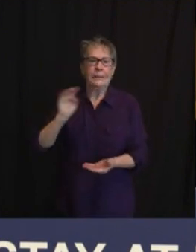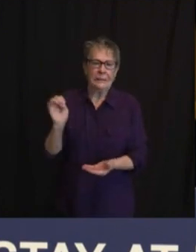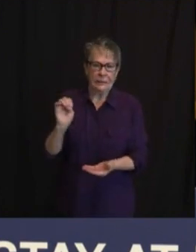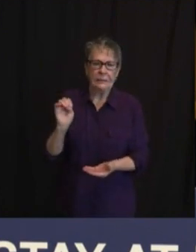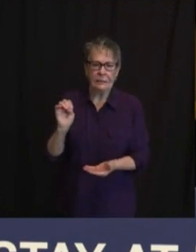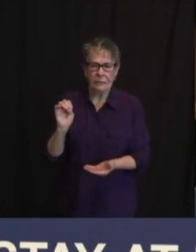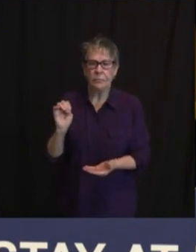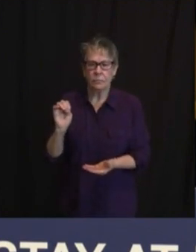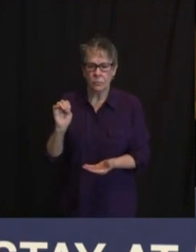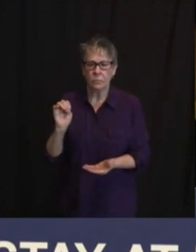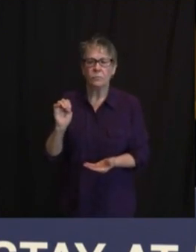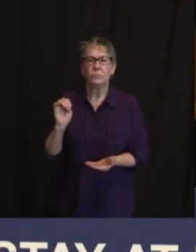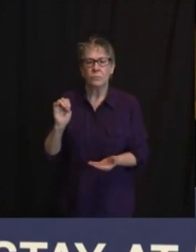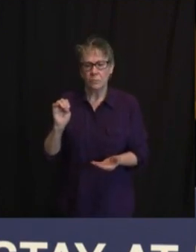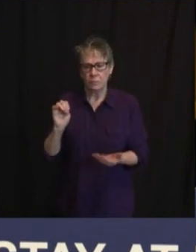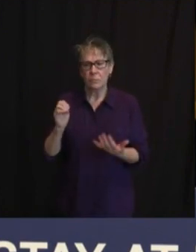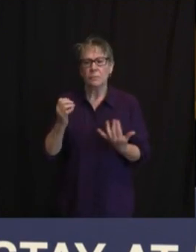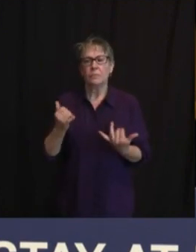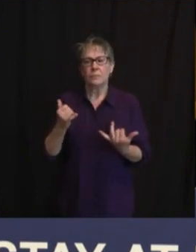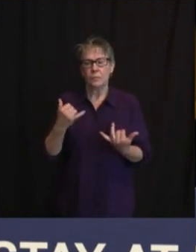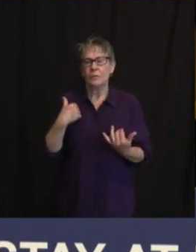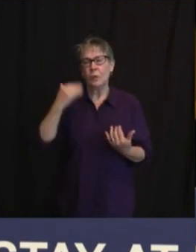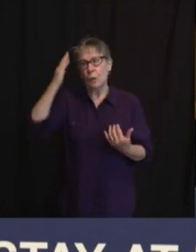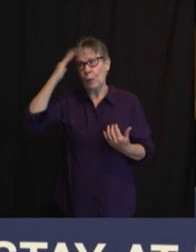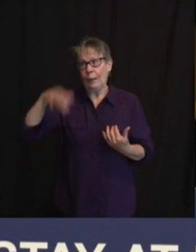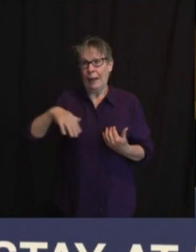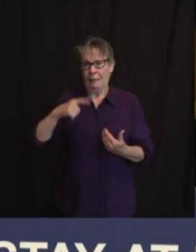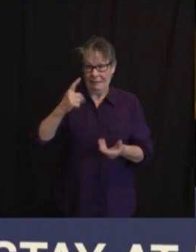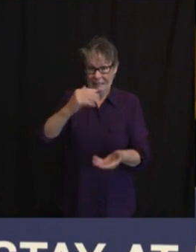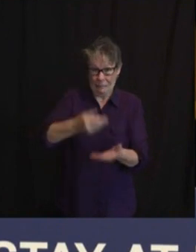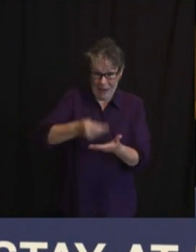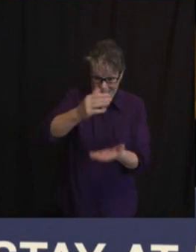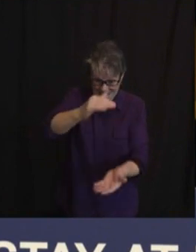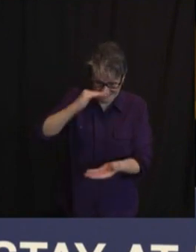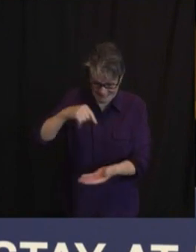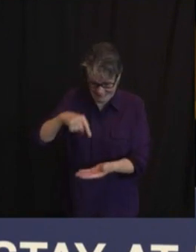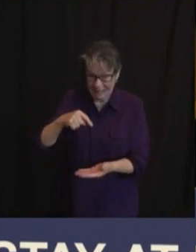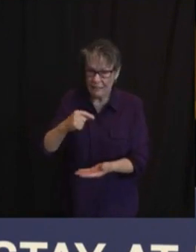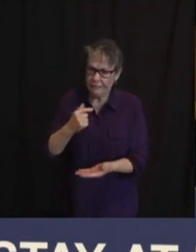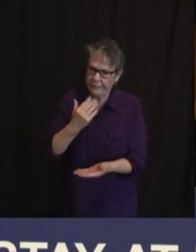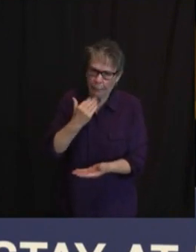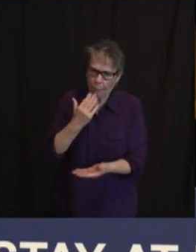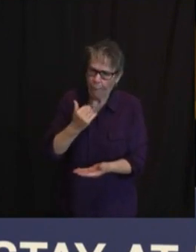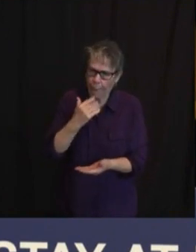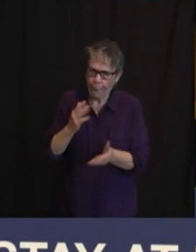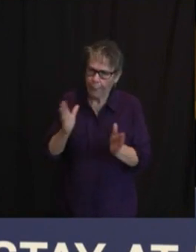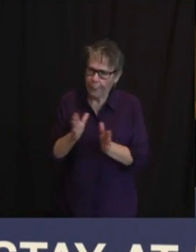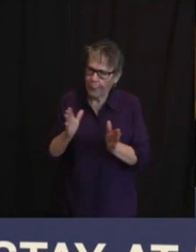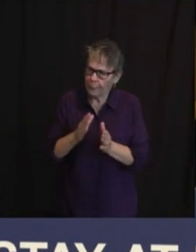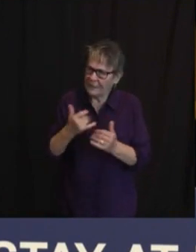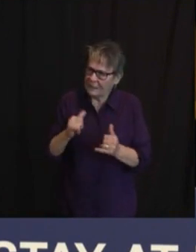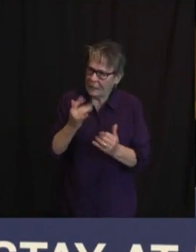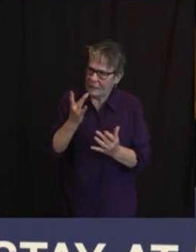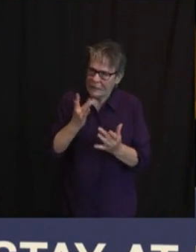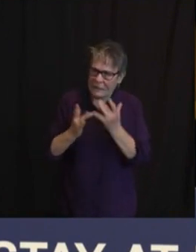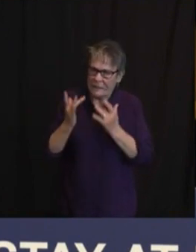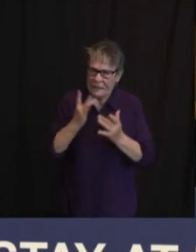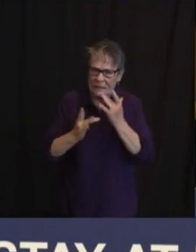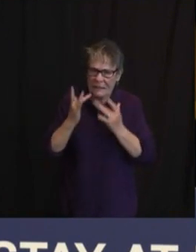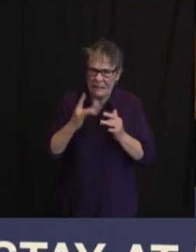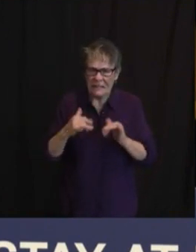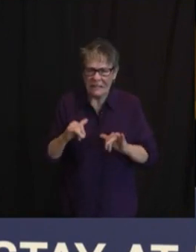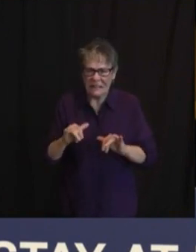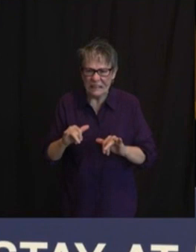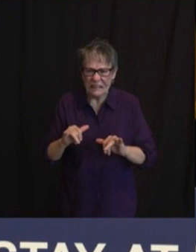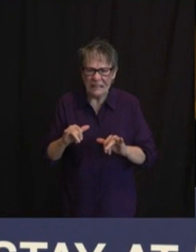for smaller facilities like long-term care. And that's why the state continues to use its purchasing power as part of a